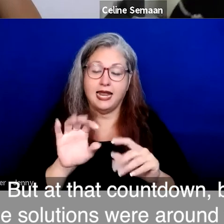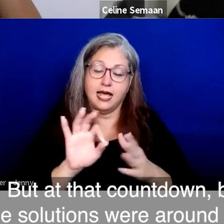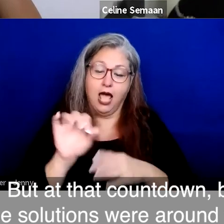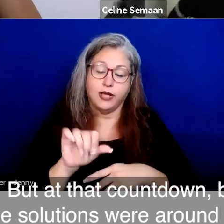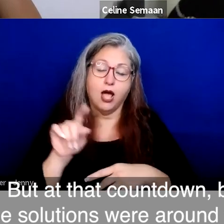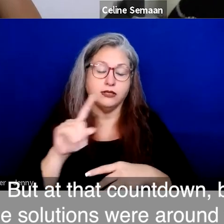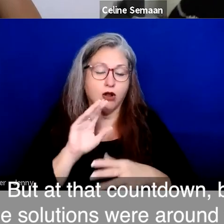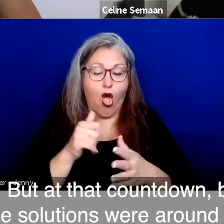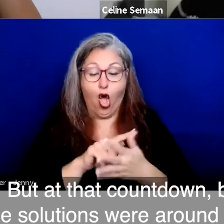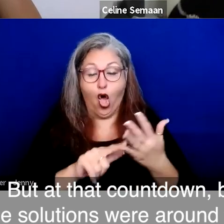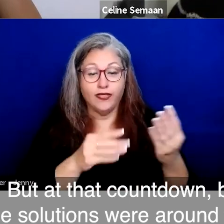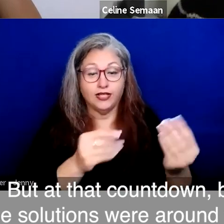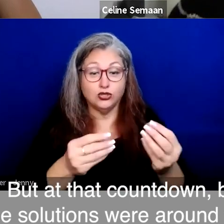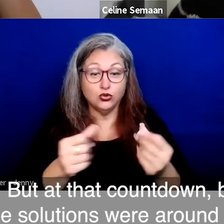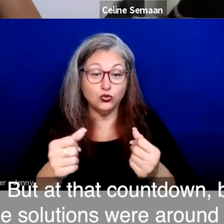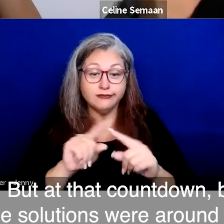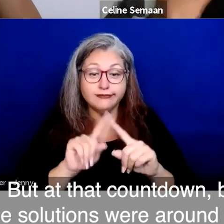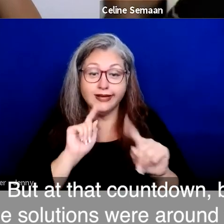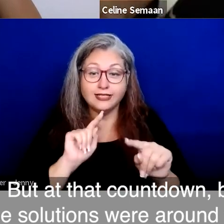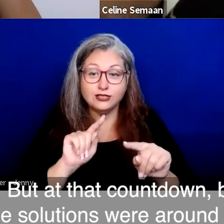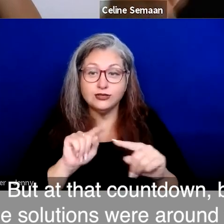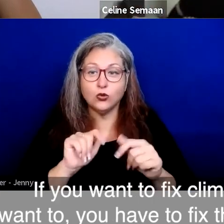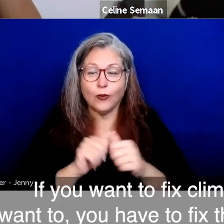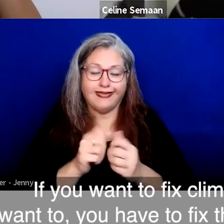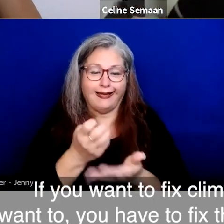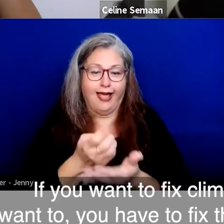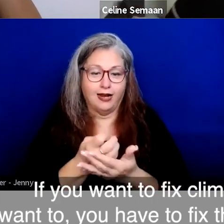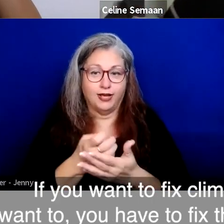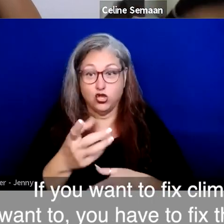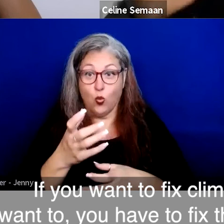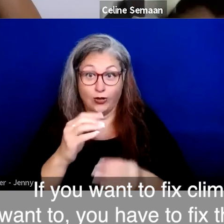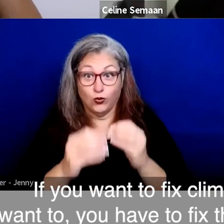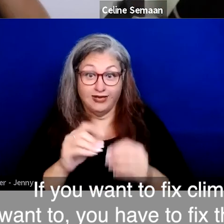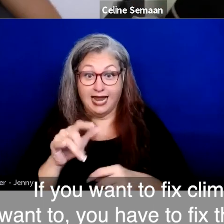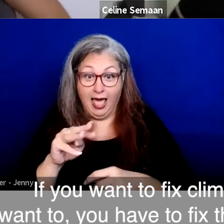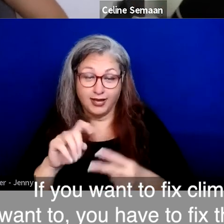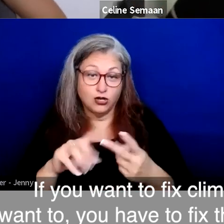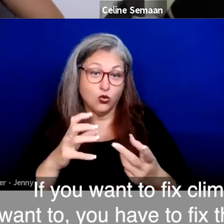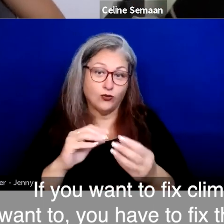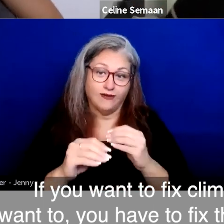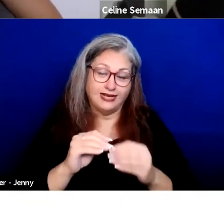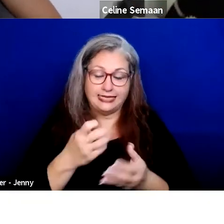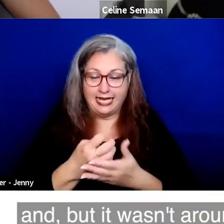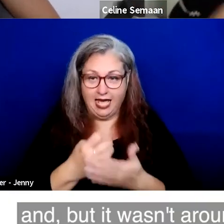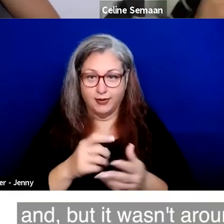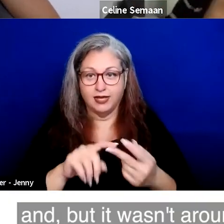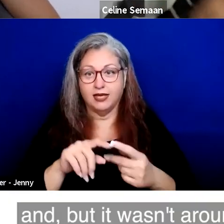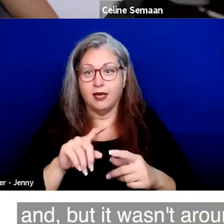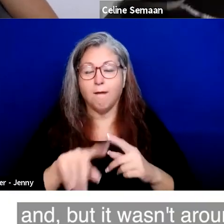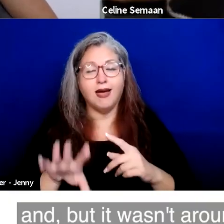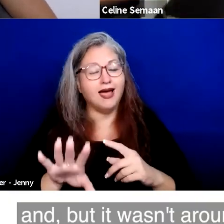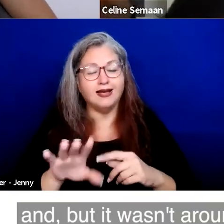all the solutions were around the economy. If you want to fix climate, you have to fix the economy. But